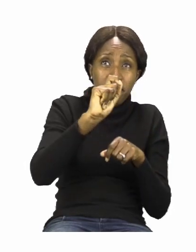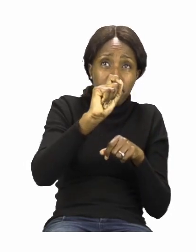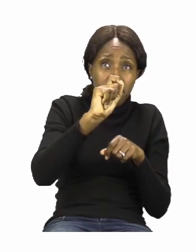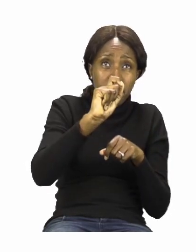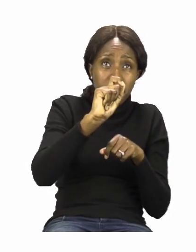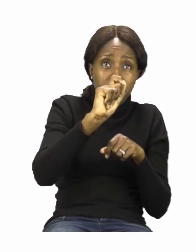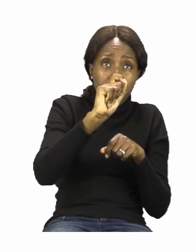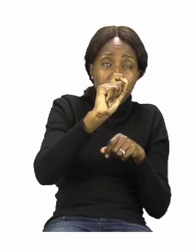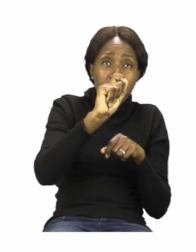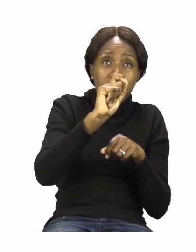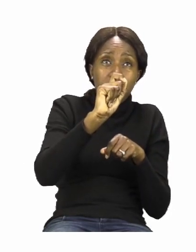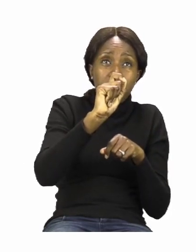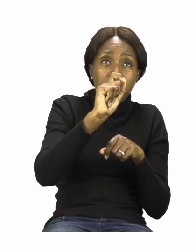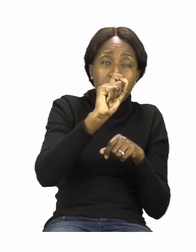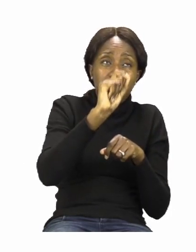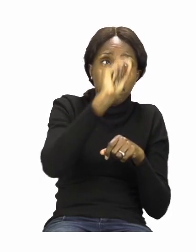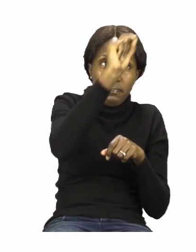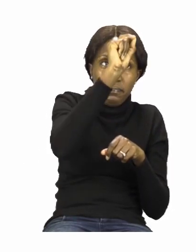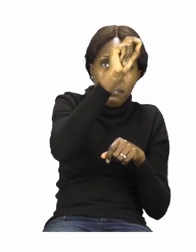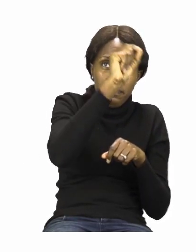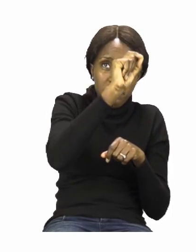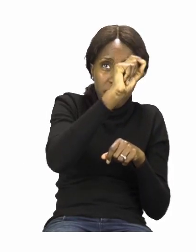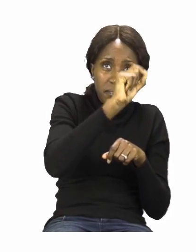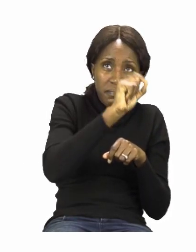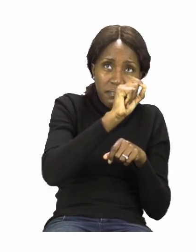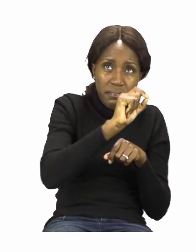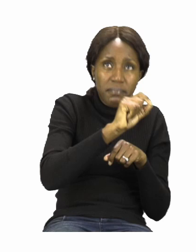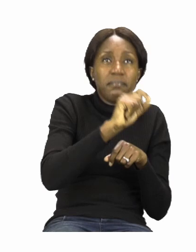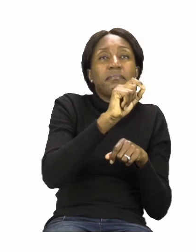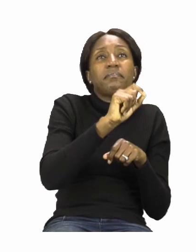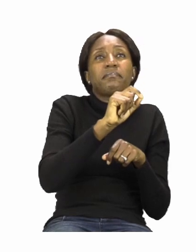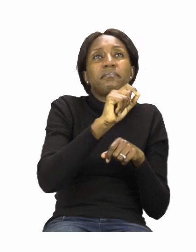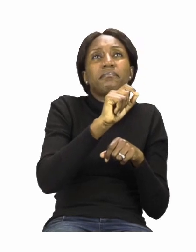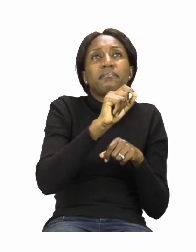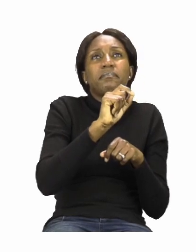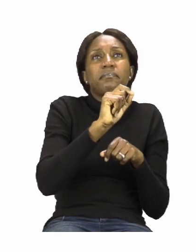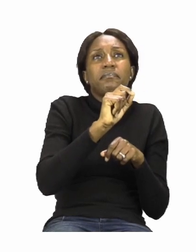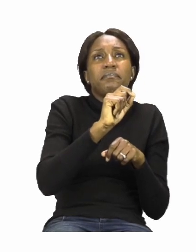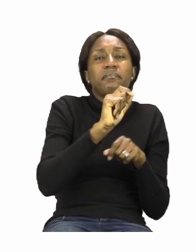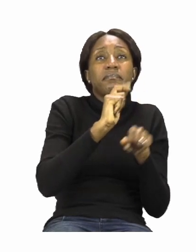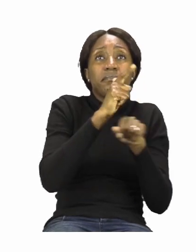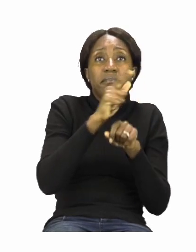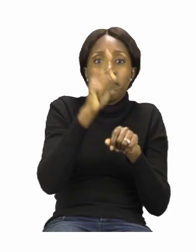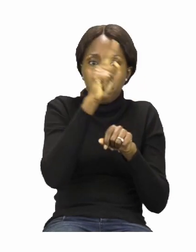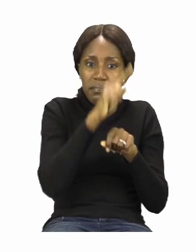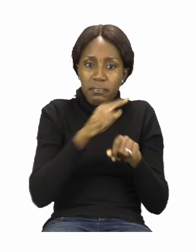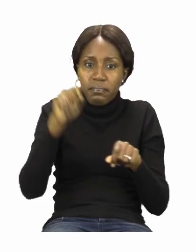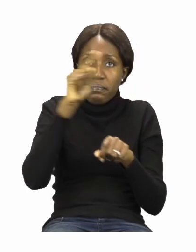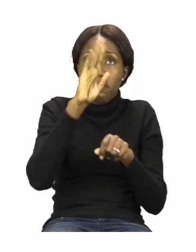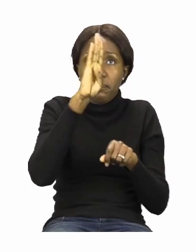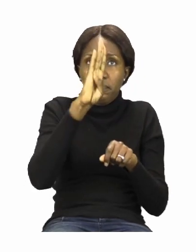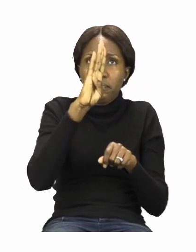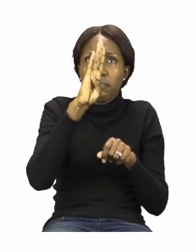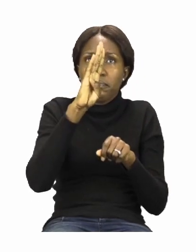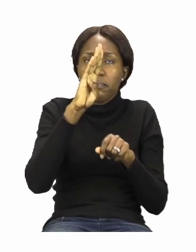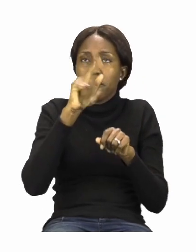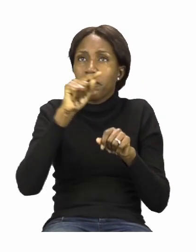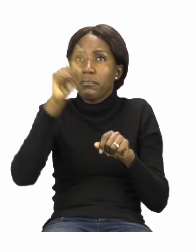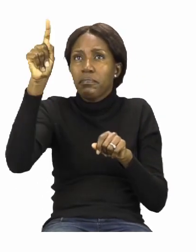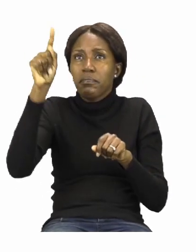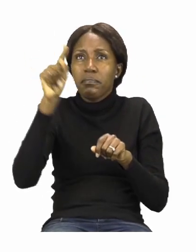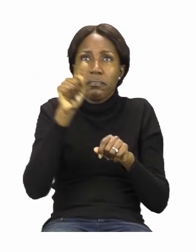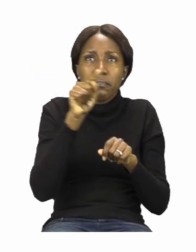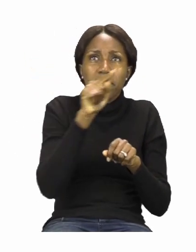see, starting from the dots, and then after that we're going to draw a line from the circle that has B